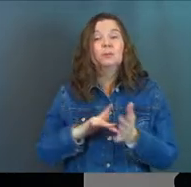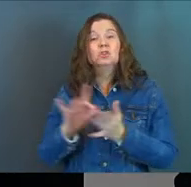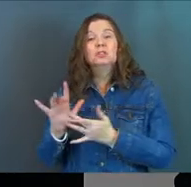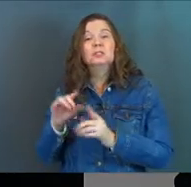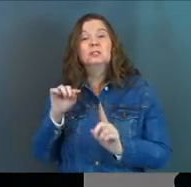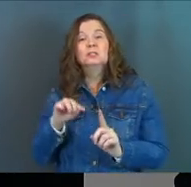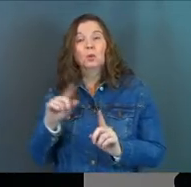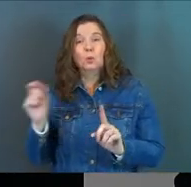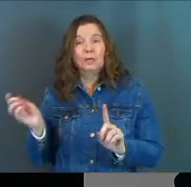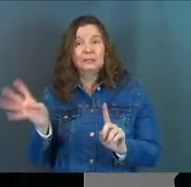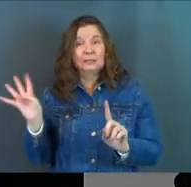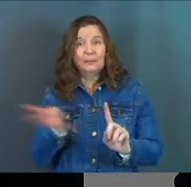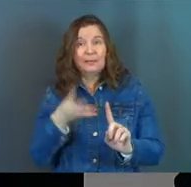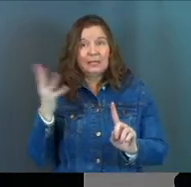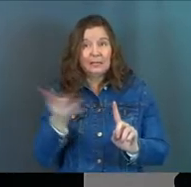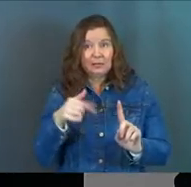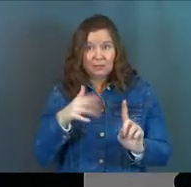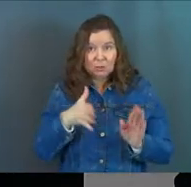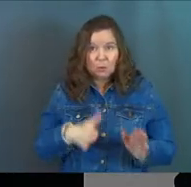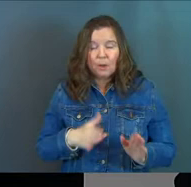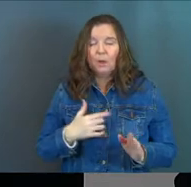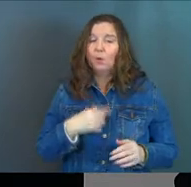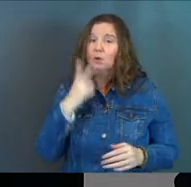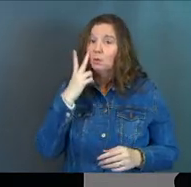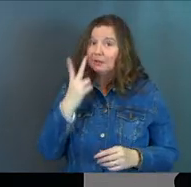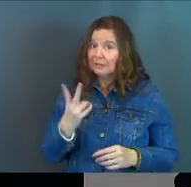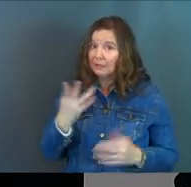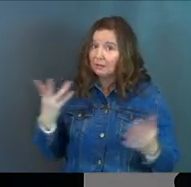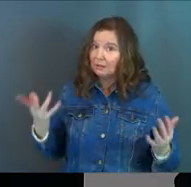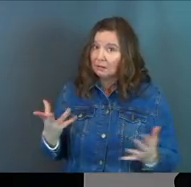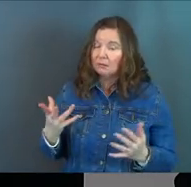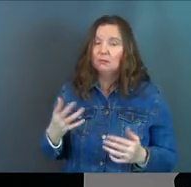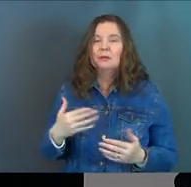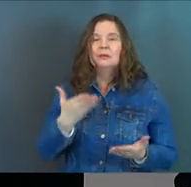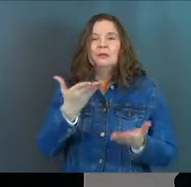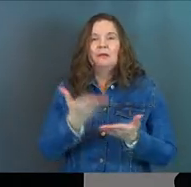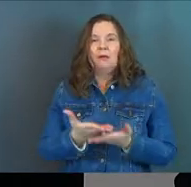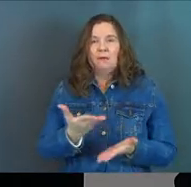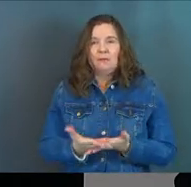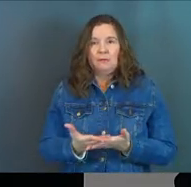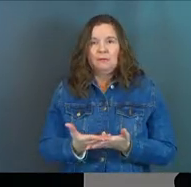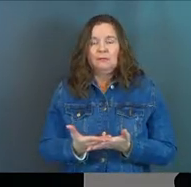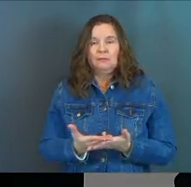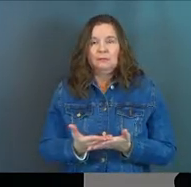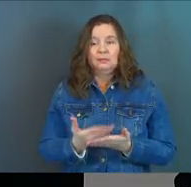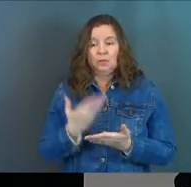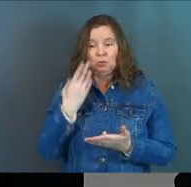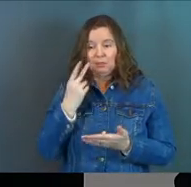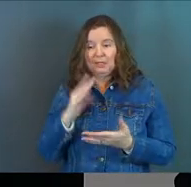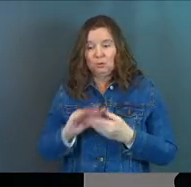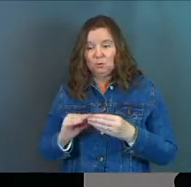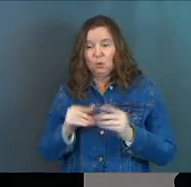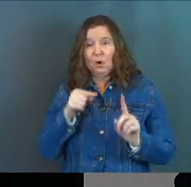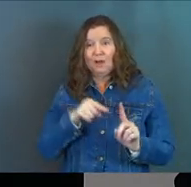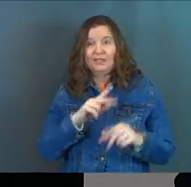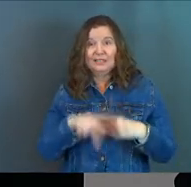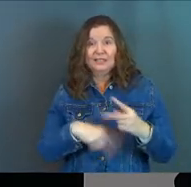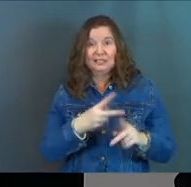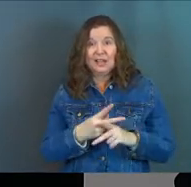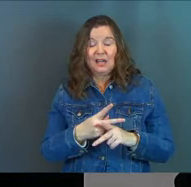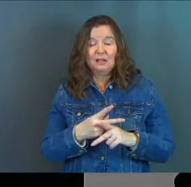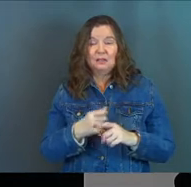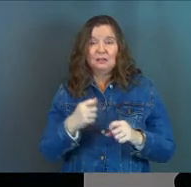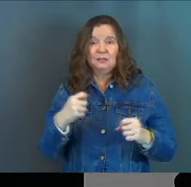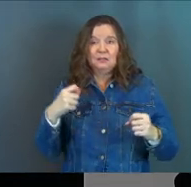Jesus was beaten in this way, and what you're going to see is evidence as we go along through the story of this kind